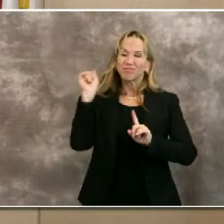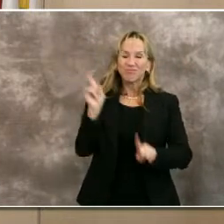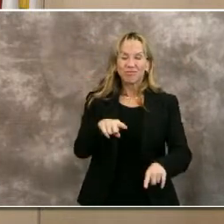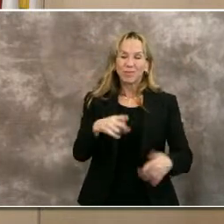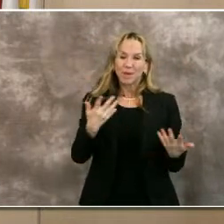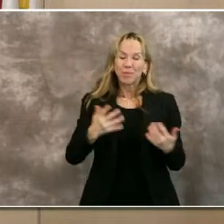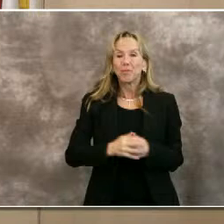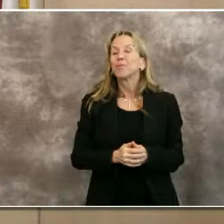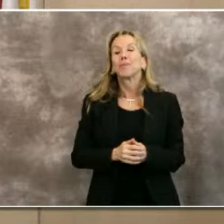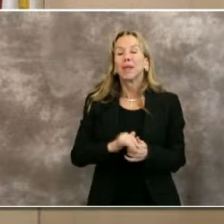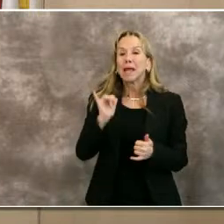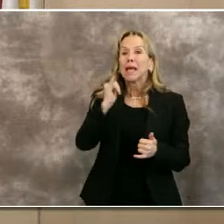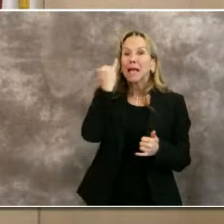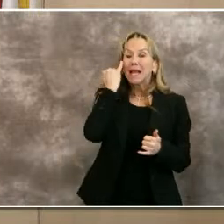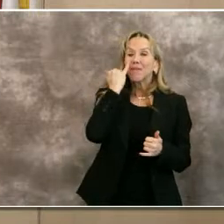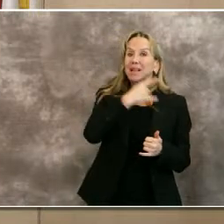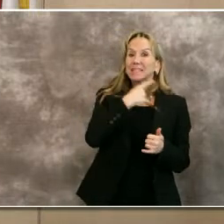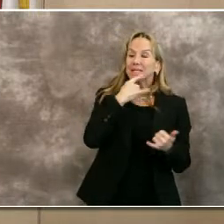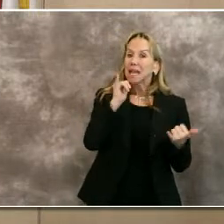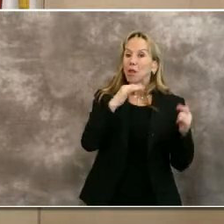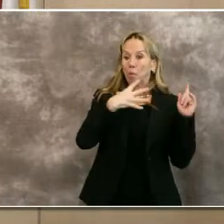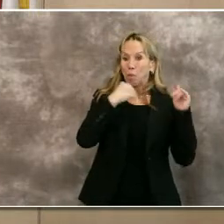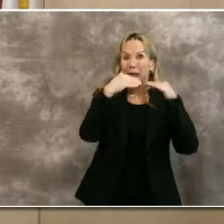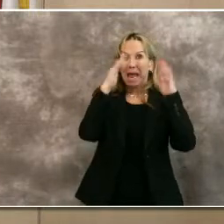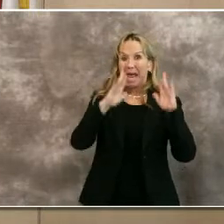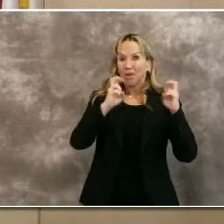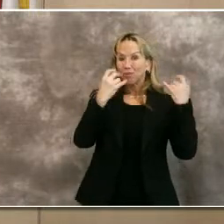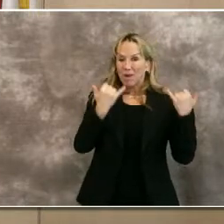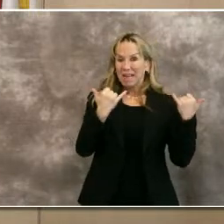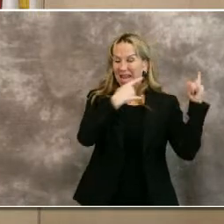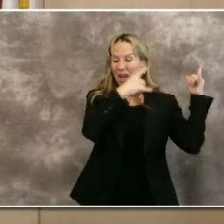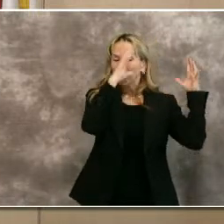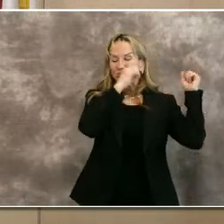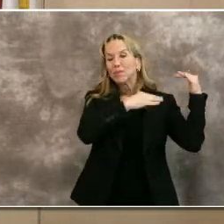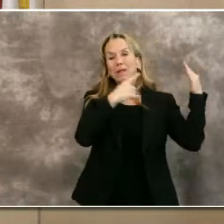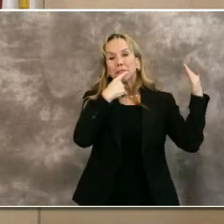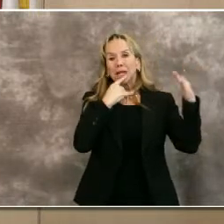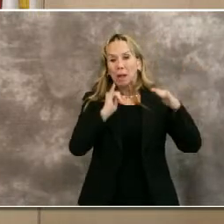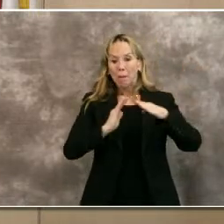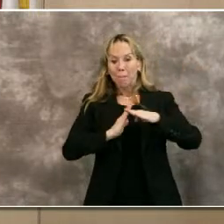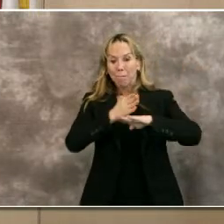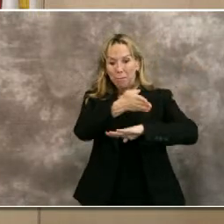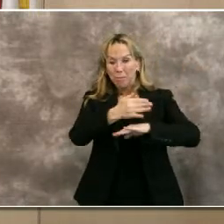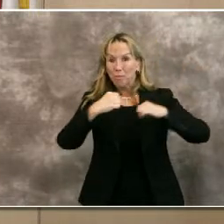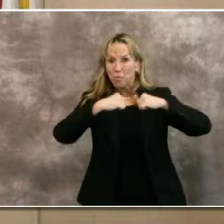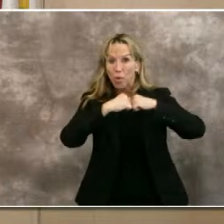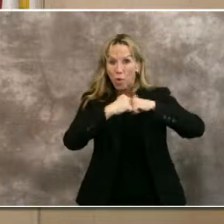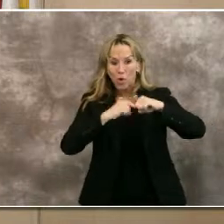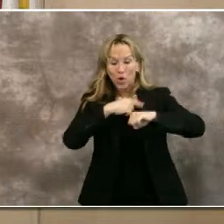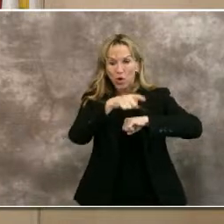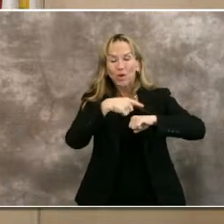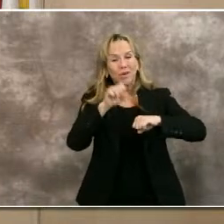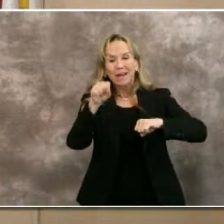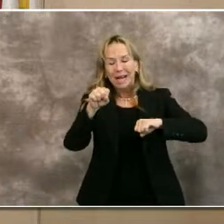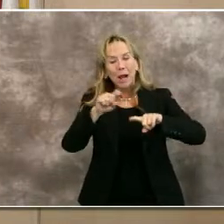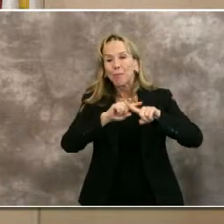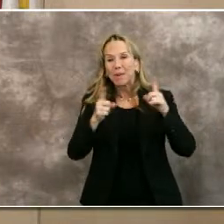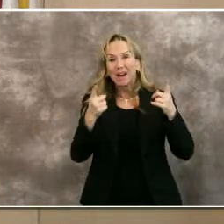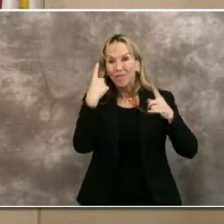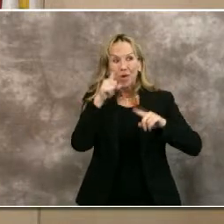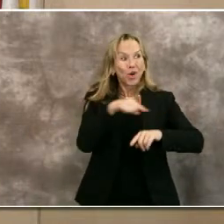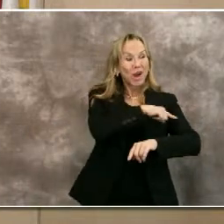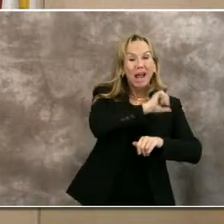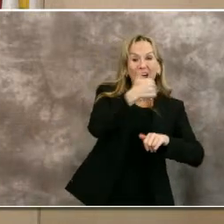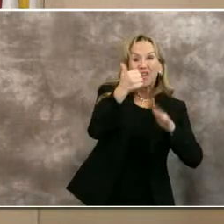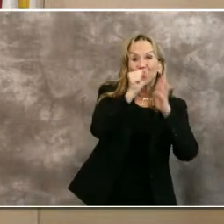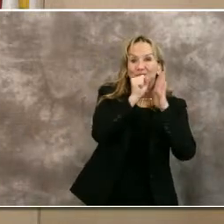is limited to travel across the border. And there's really no way possible for us to quote-unquote track individuals as they're